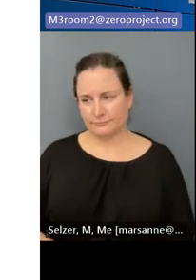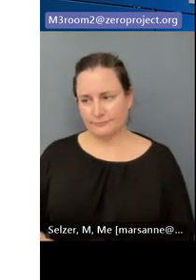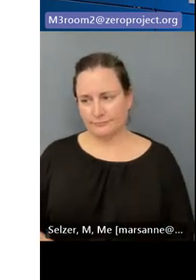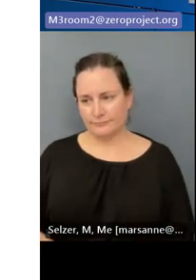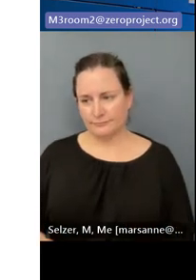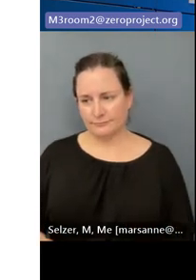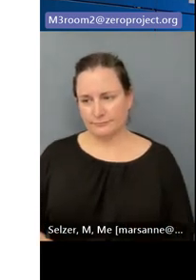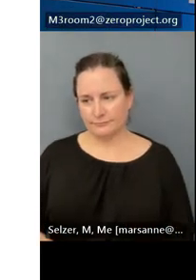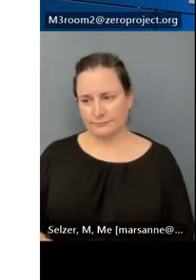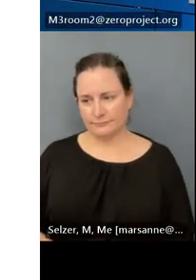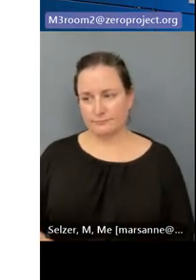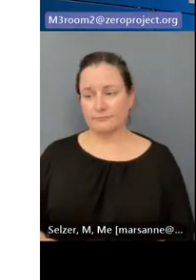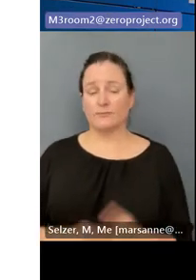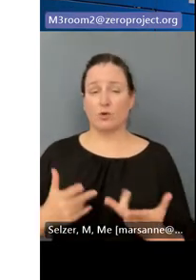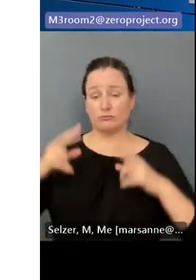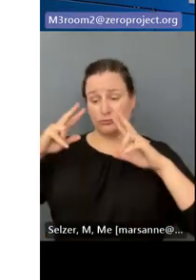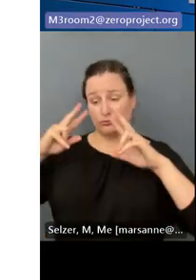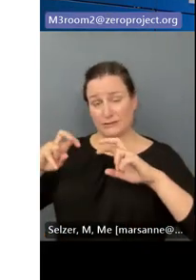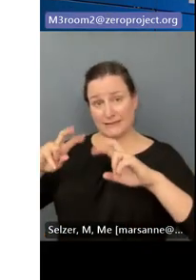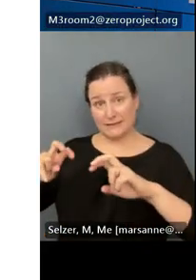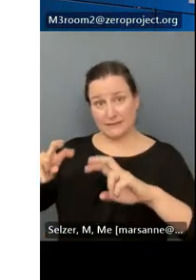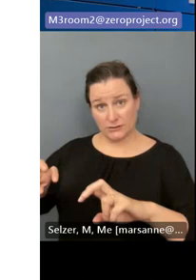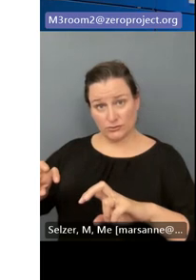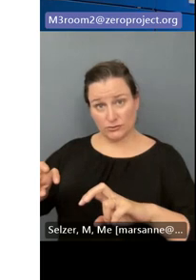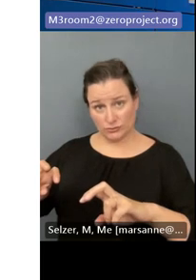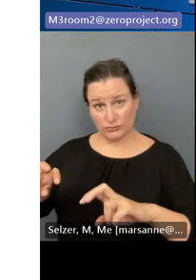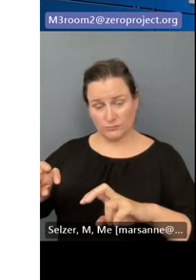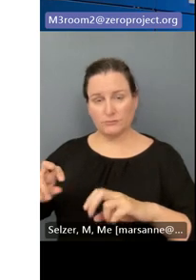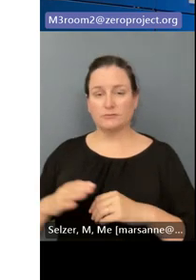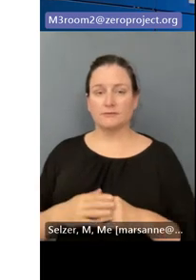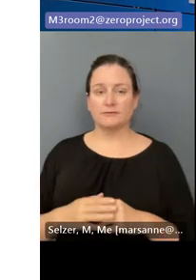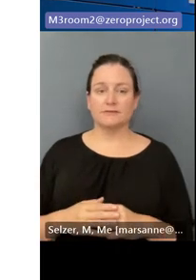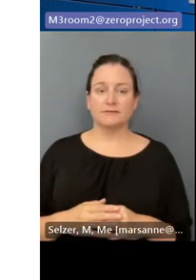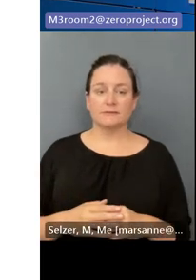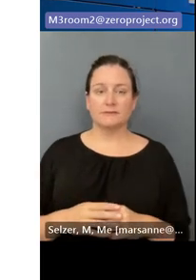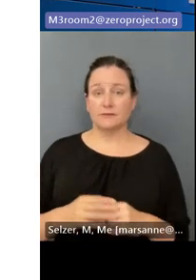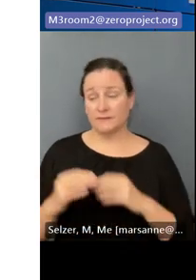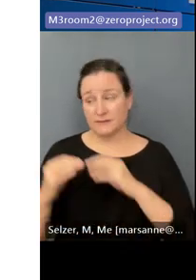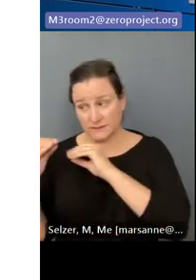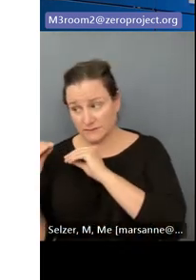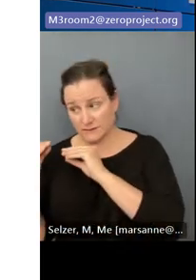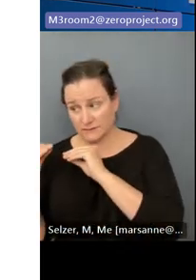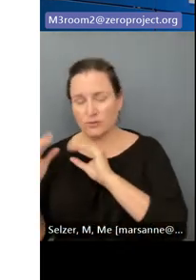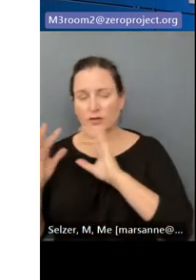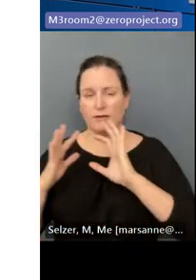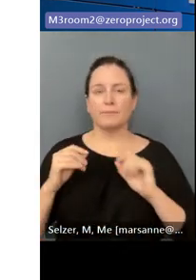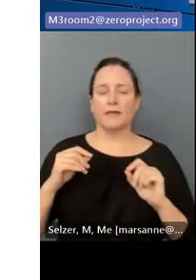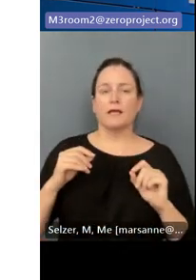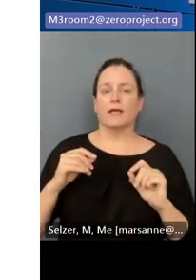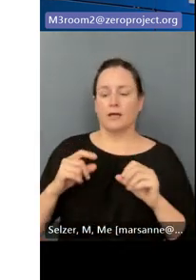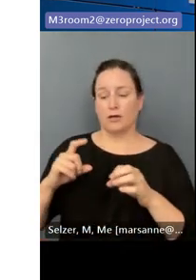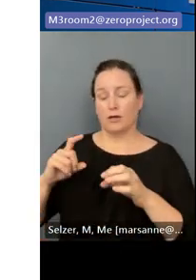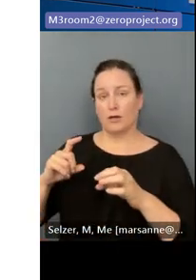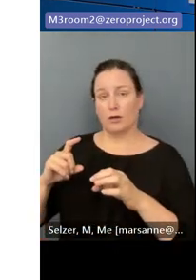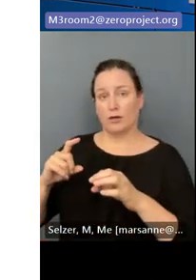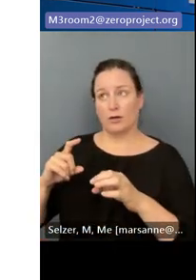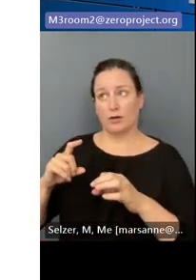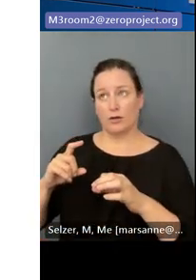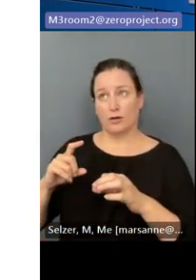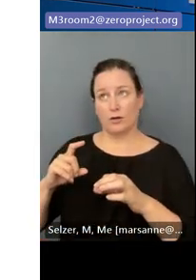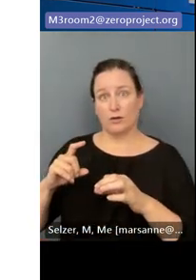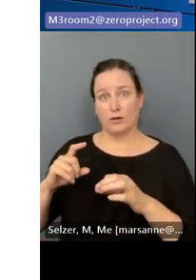the qualitative data. Okay, 1 minute. Thank you. The qualitative data is